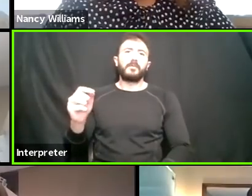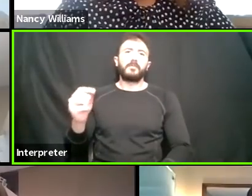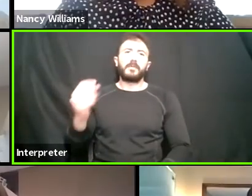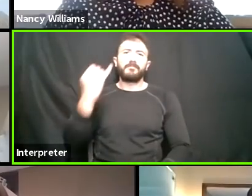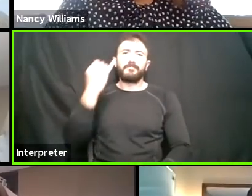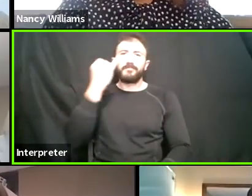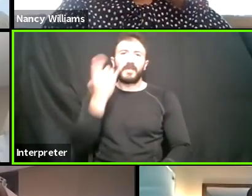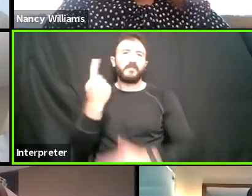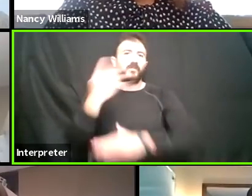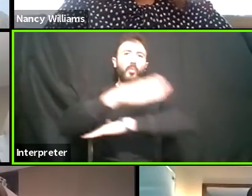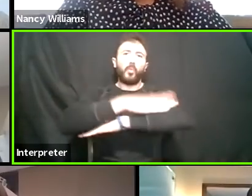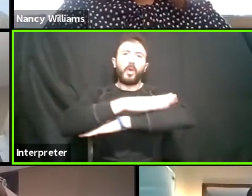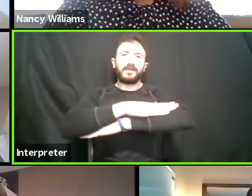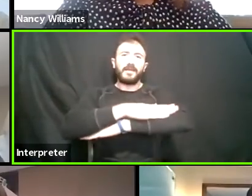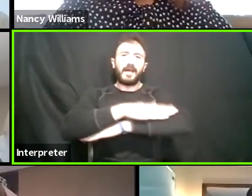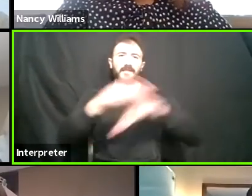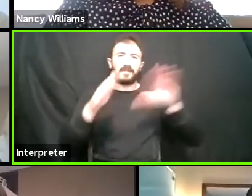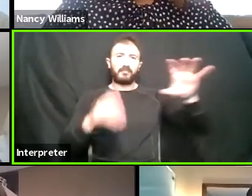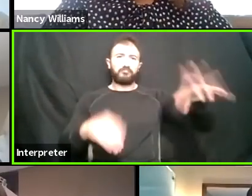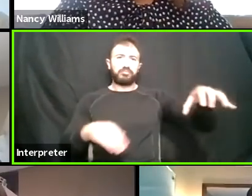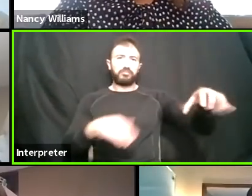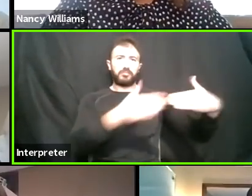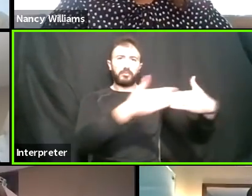that being handled?